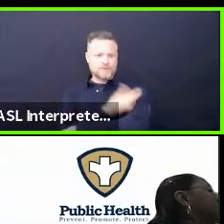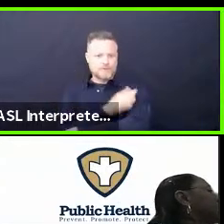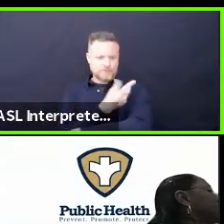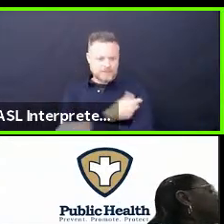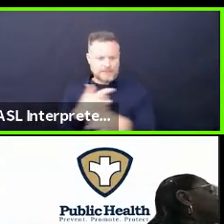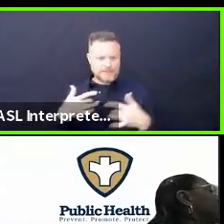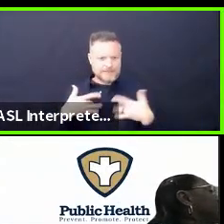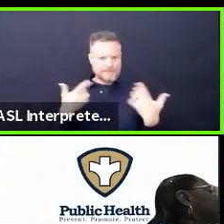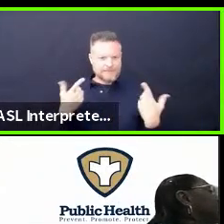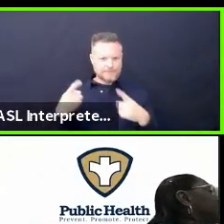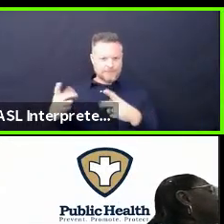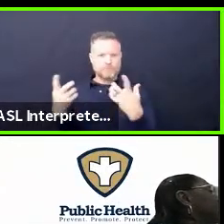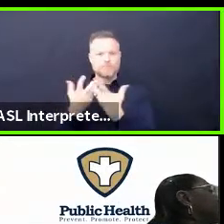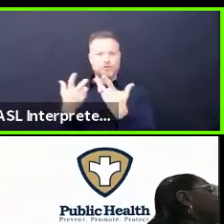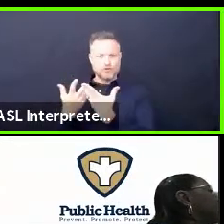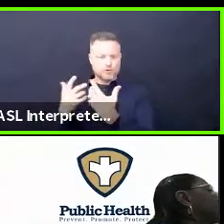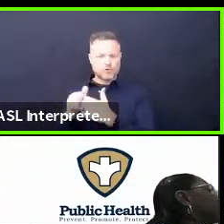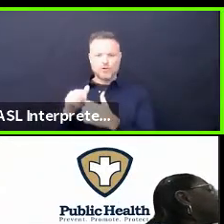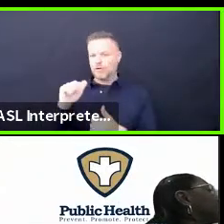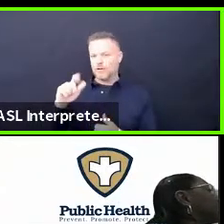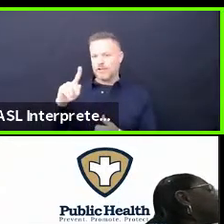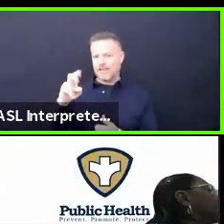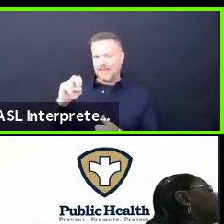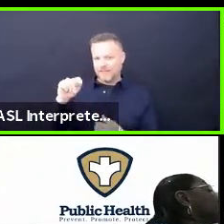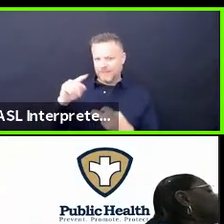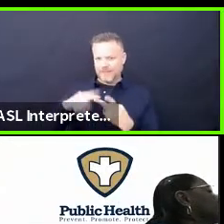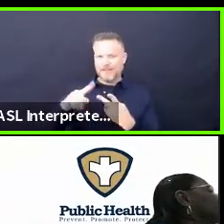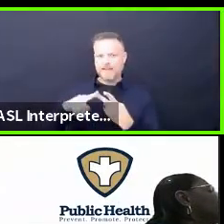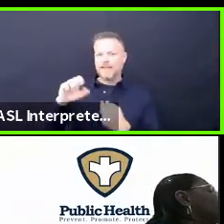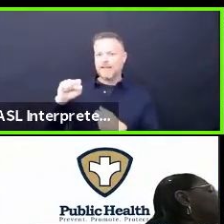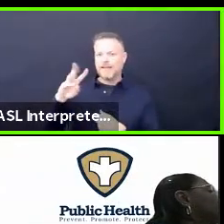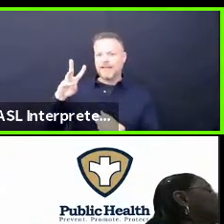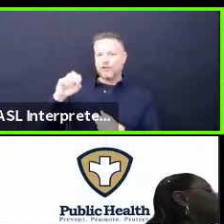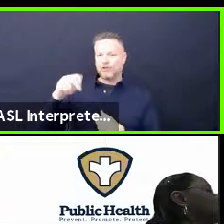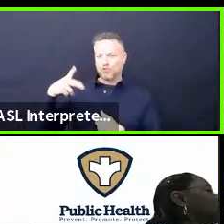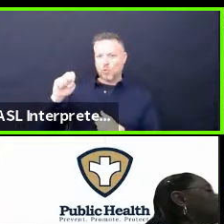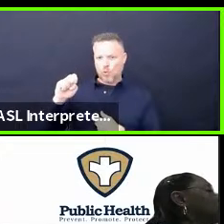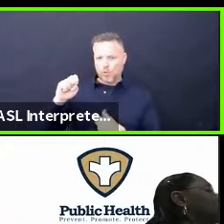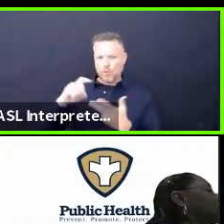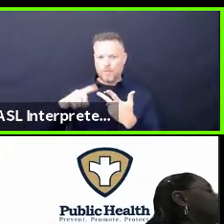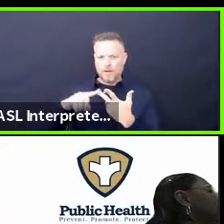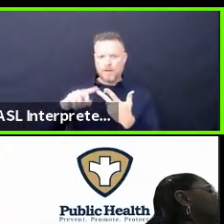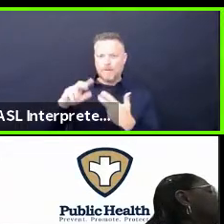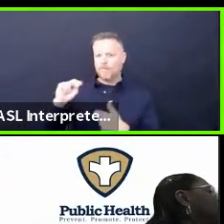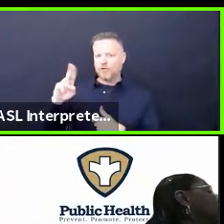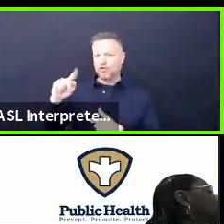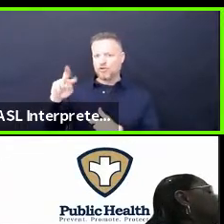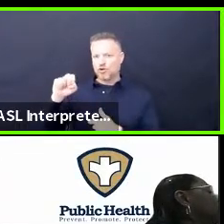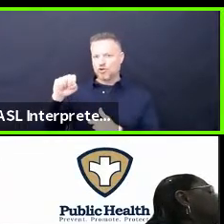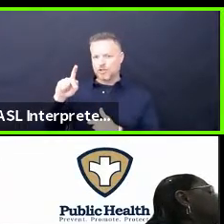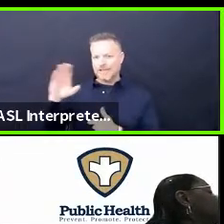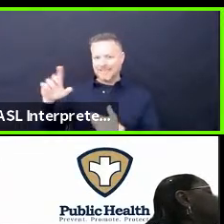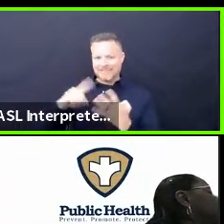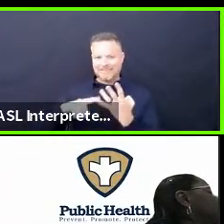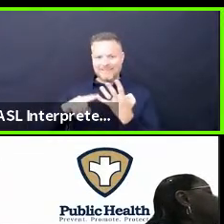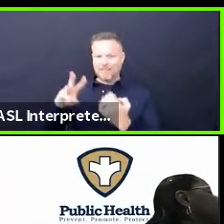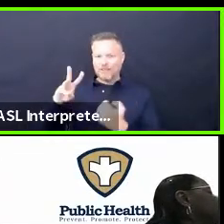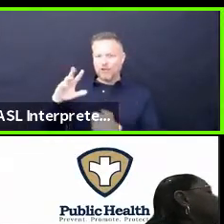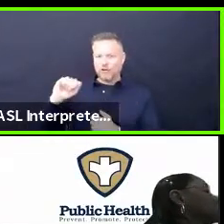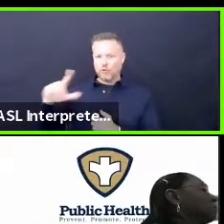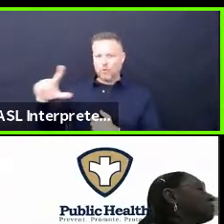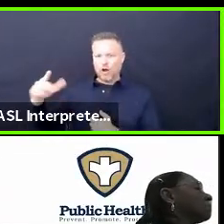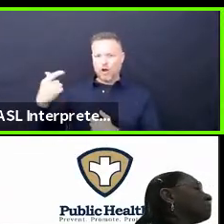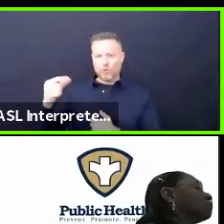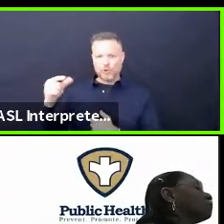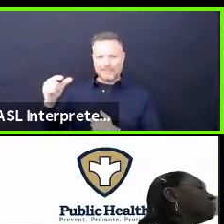partnering with individuals like Advent Health, SWOBE, Nurture KC, and Walgreens. These are events